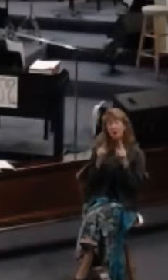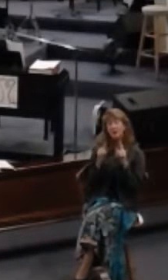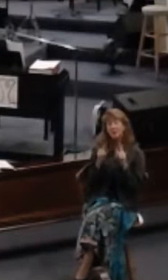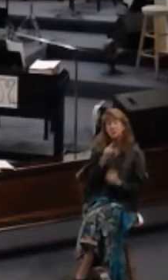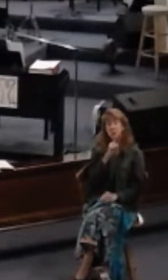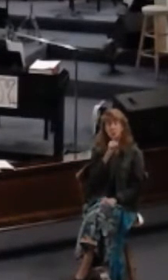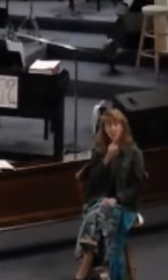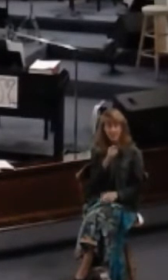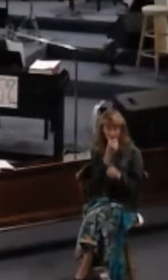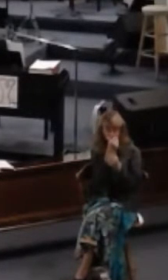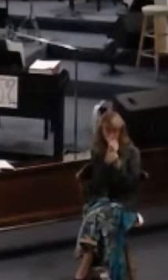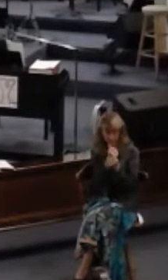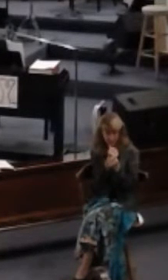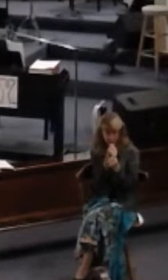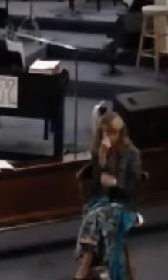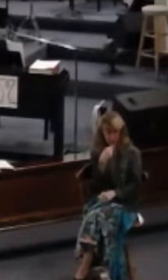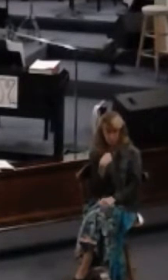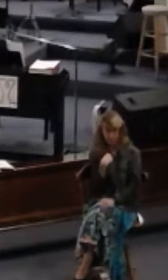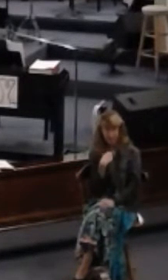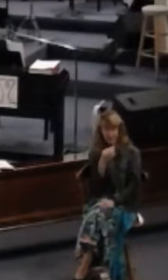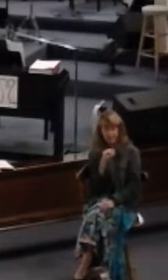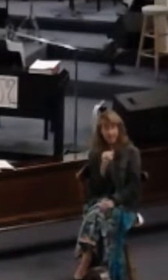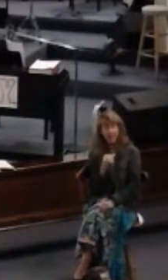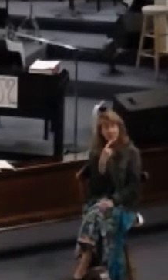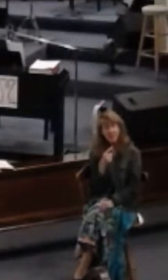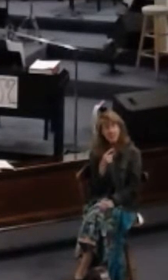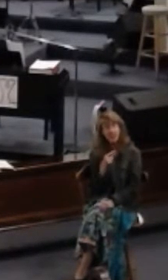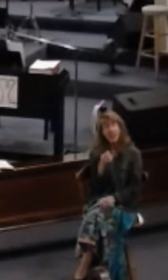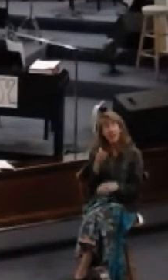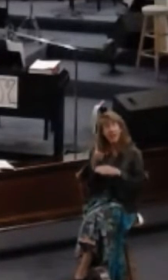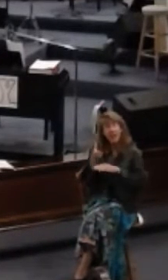really interesting to me is that it says